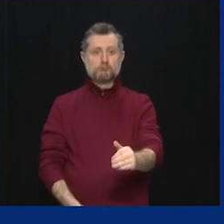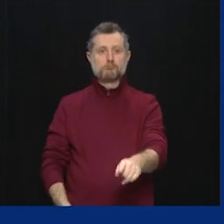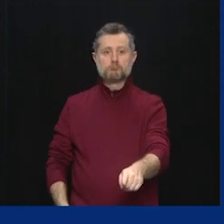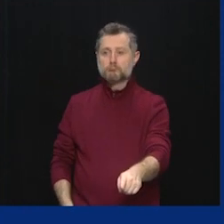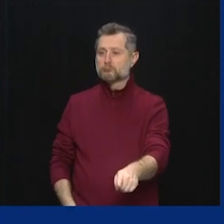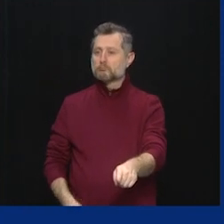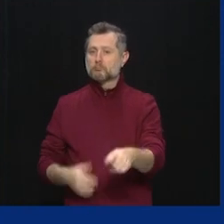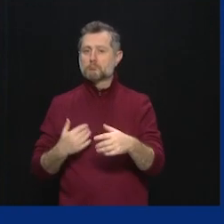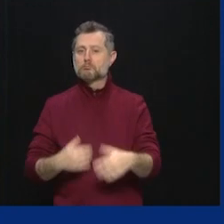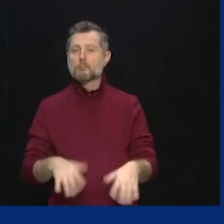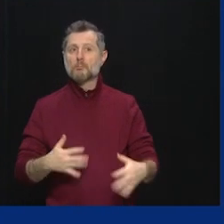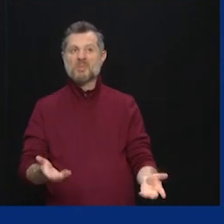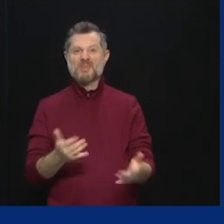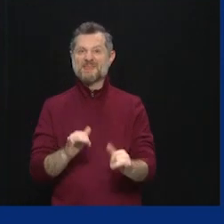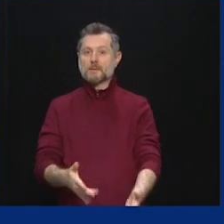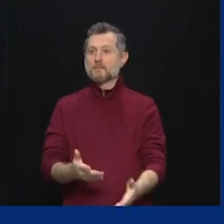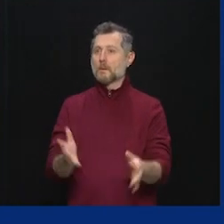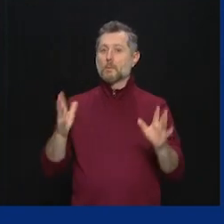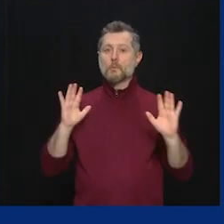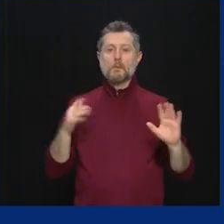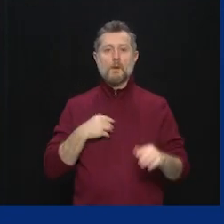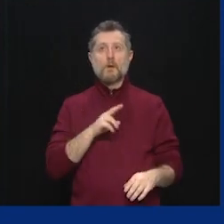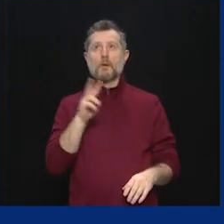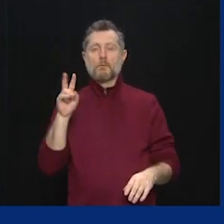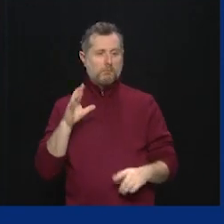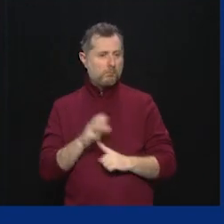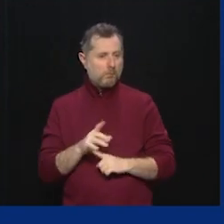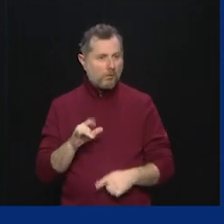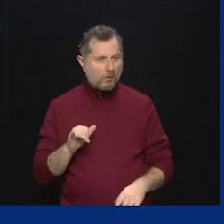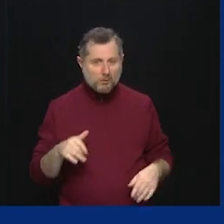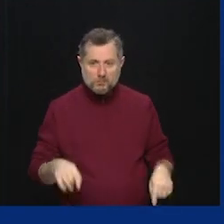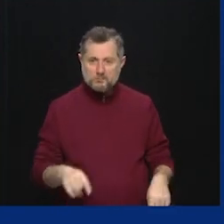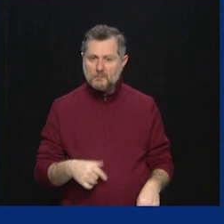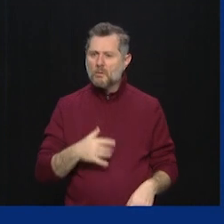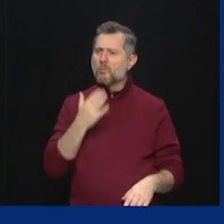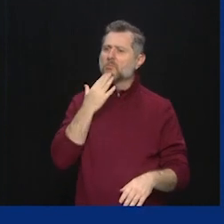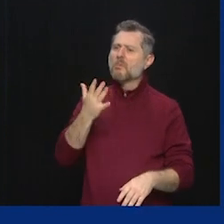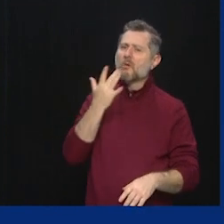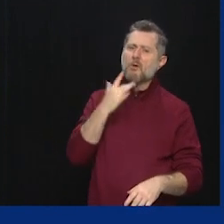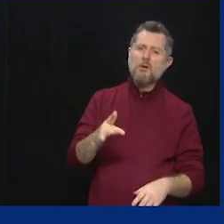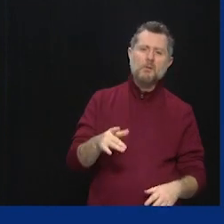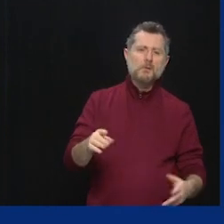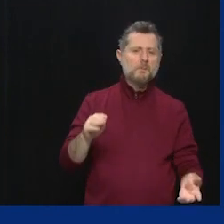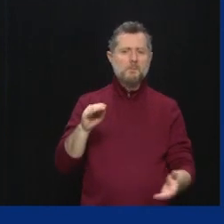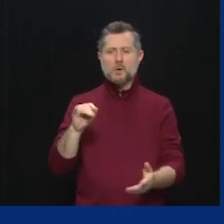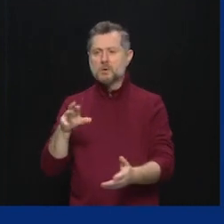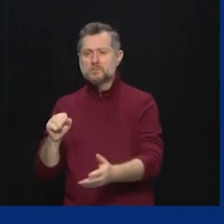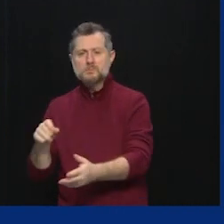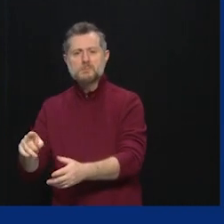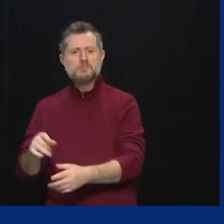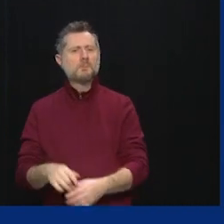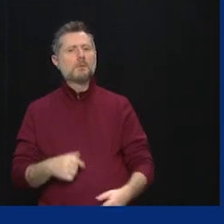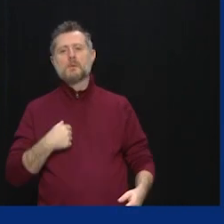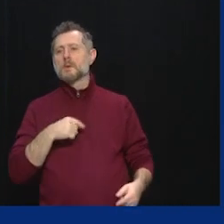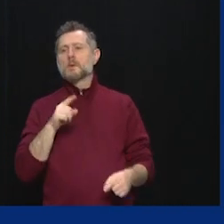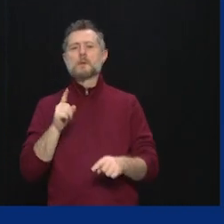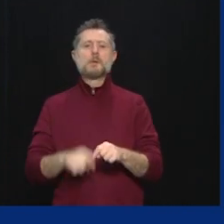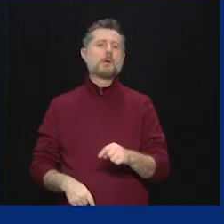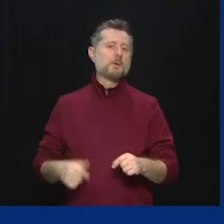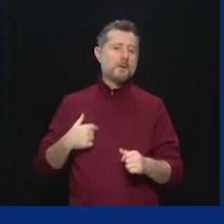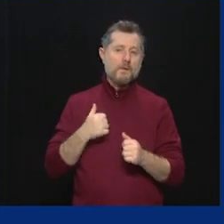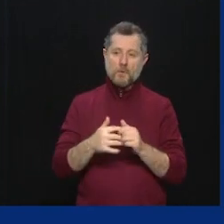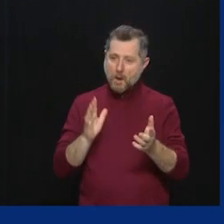is great for Long Island. So we wish the Islanders good luck. I can't applaud every time somebody says they're going to win the Stanley Cup this